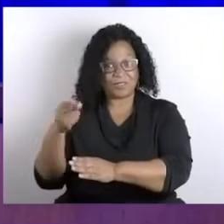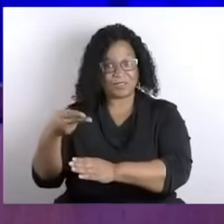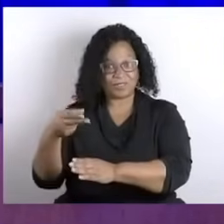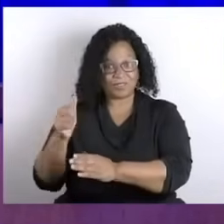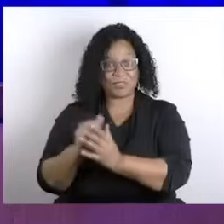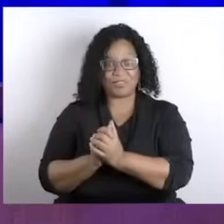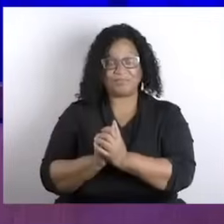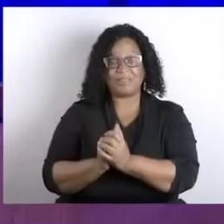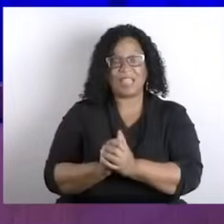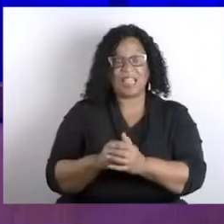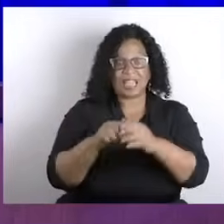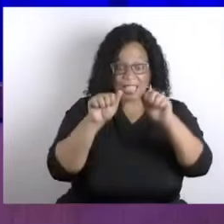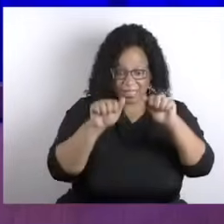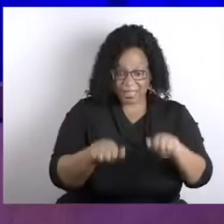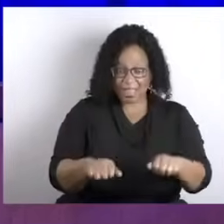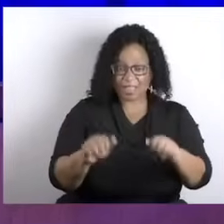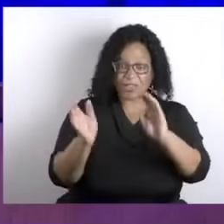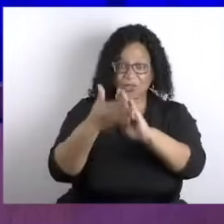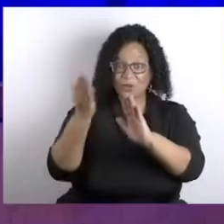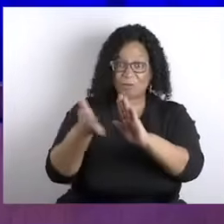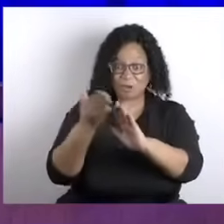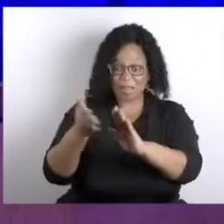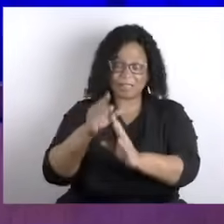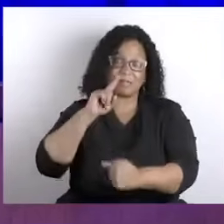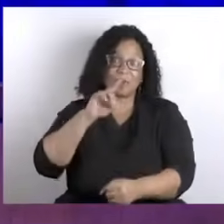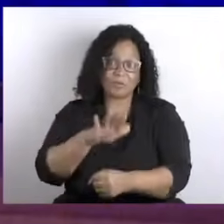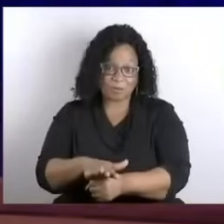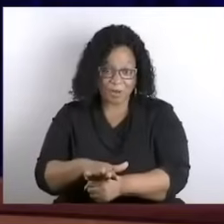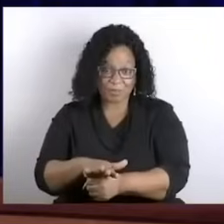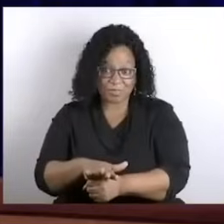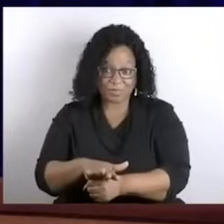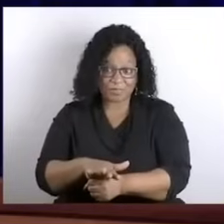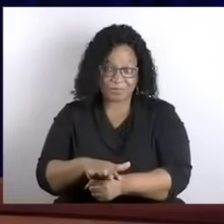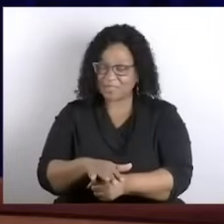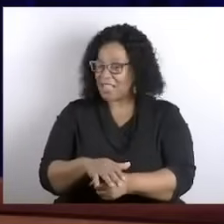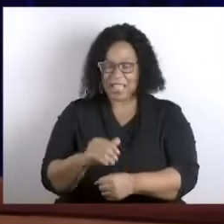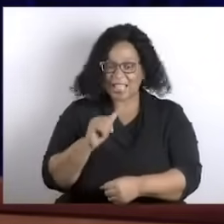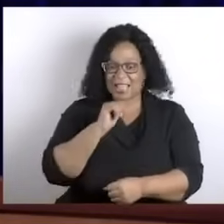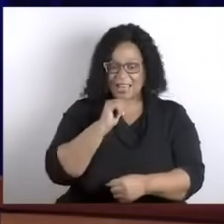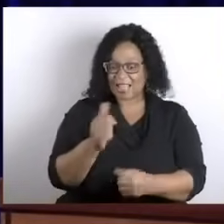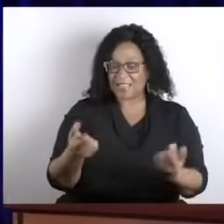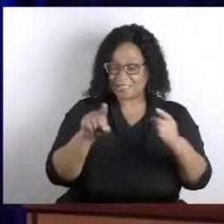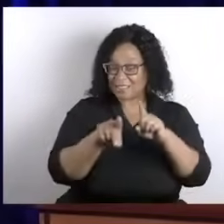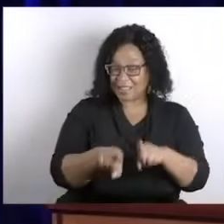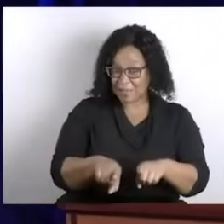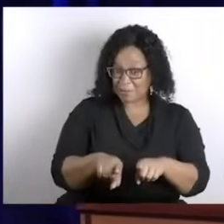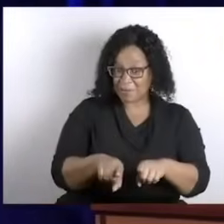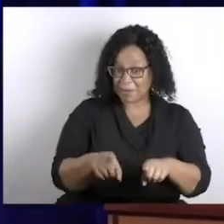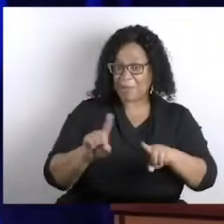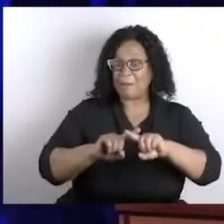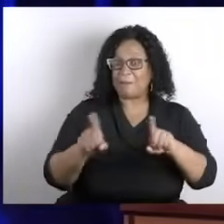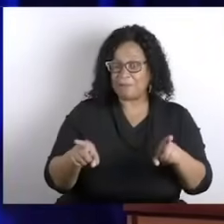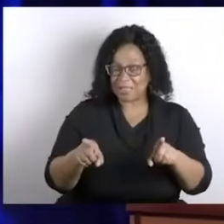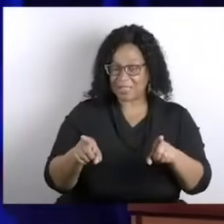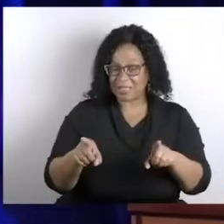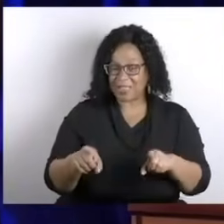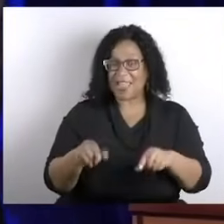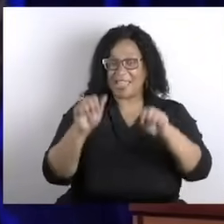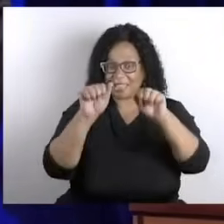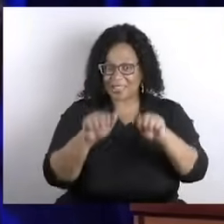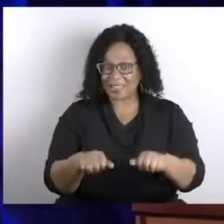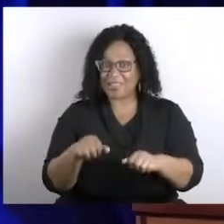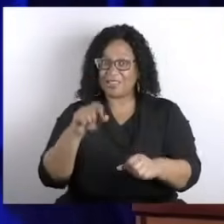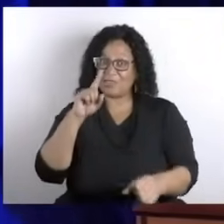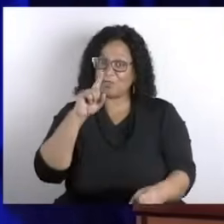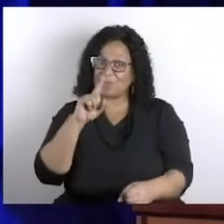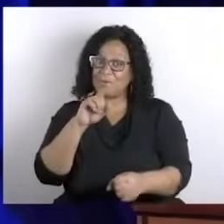you praise him on a promise? I know you ain't seen it yet, I know you ain't got it yet, but if he